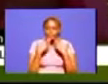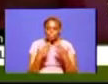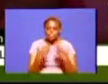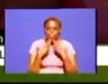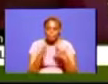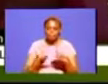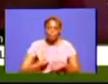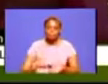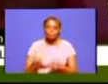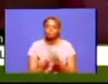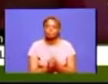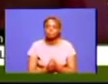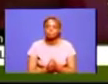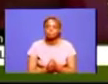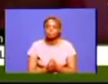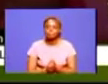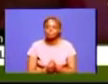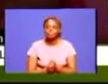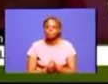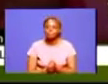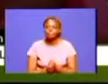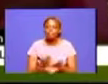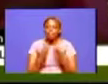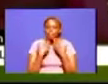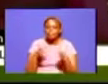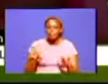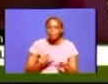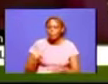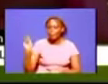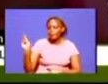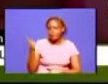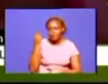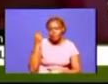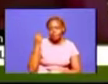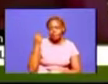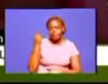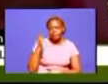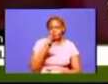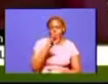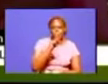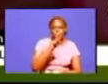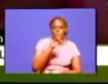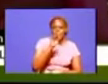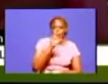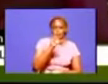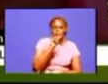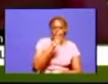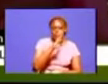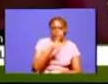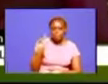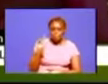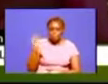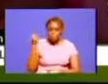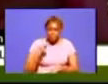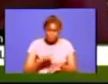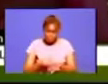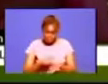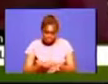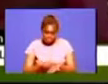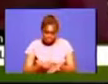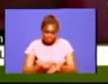them. I also want to thank the women of Kenya, and especially for Kiambaa. It is the first time the